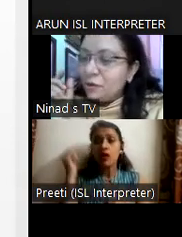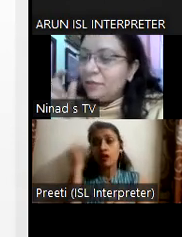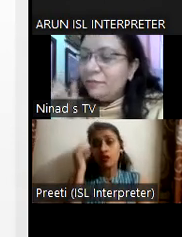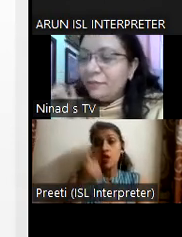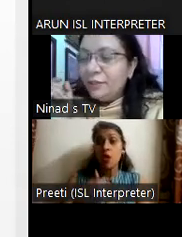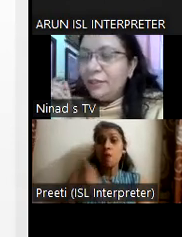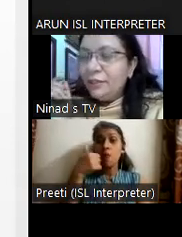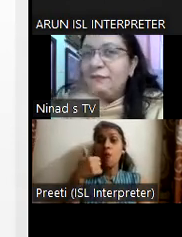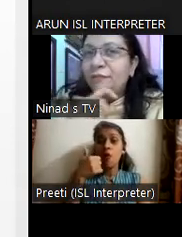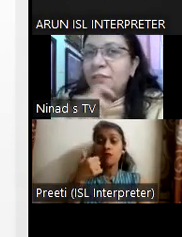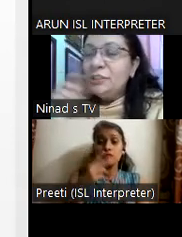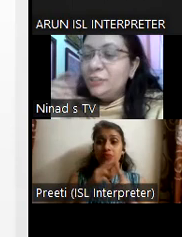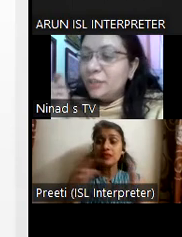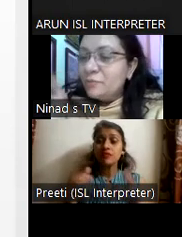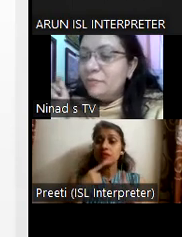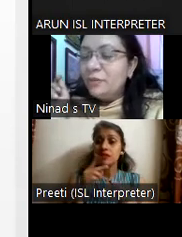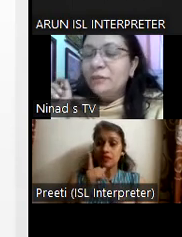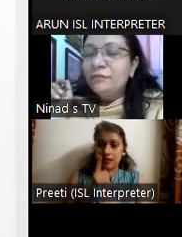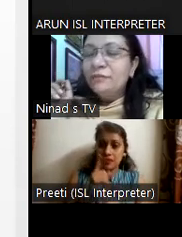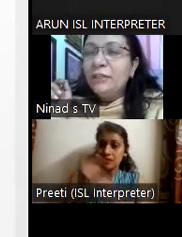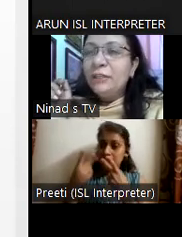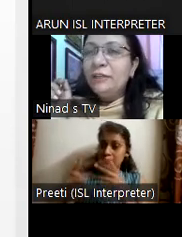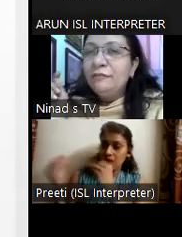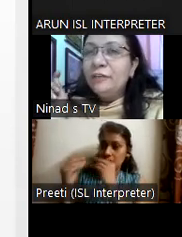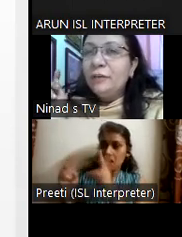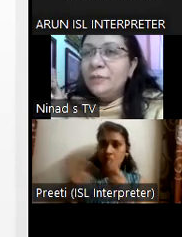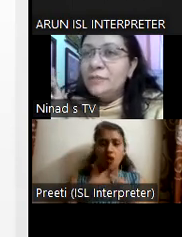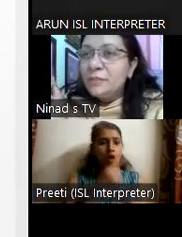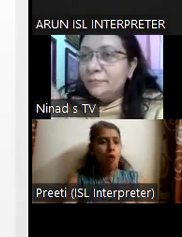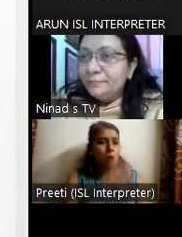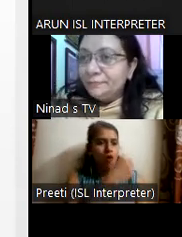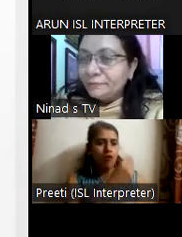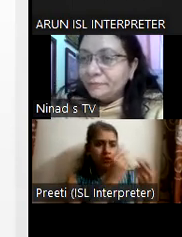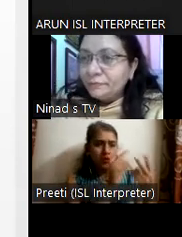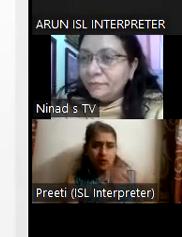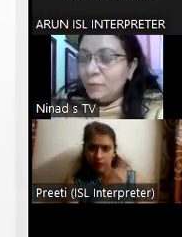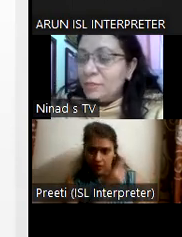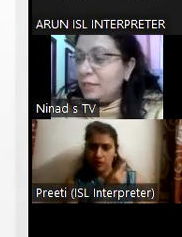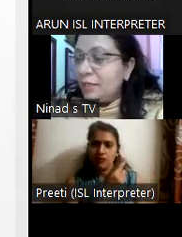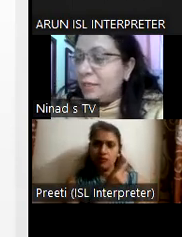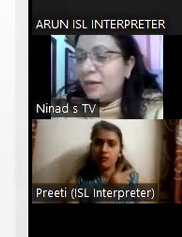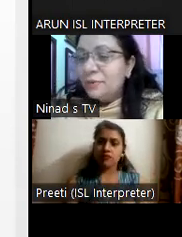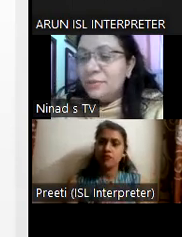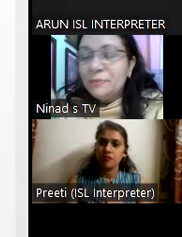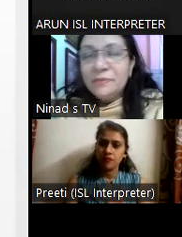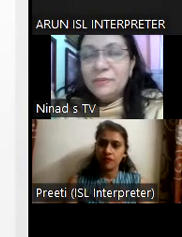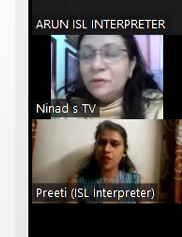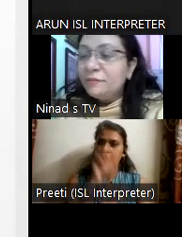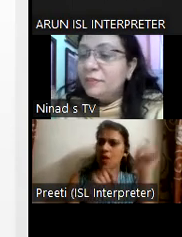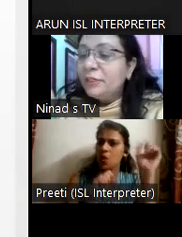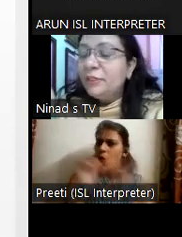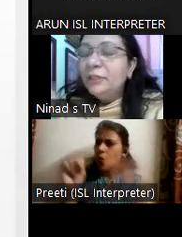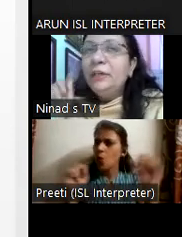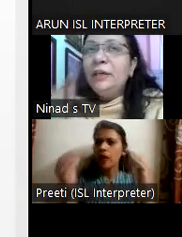we talk differently. If the teacher comes, we talk differently. If a person who's cleaning our house comes, we